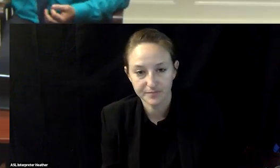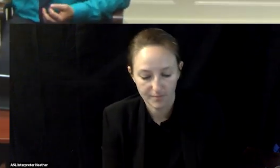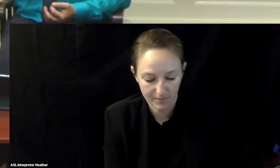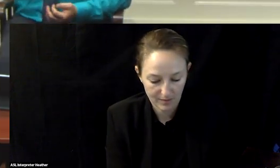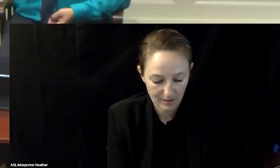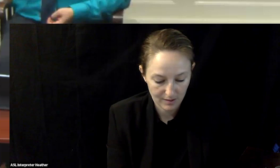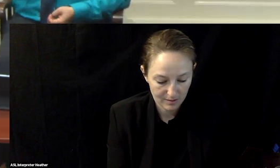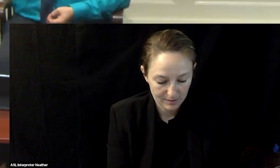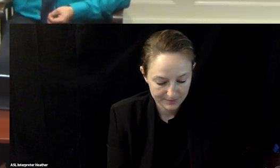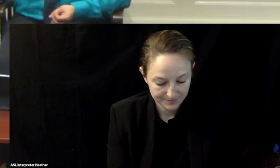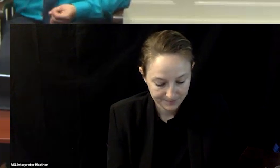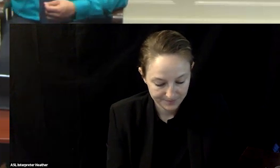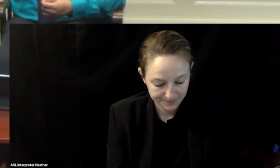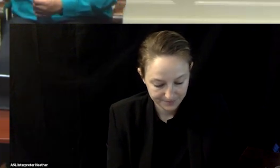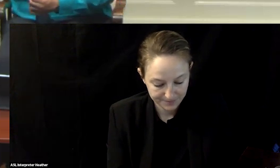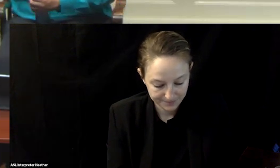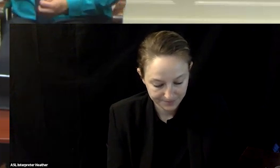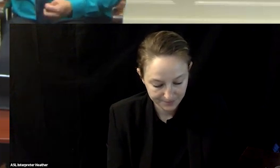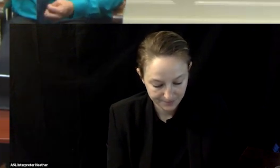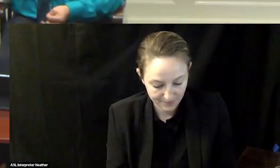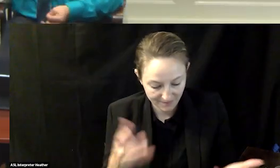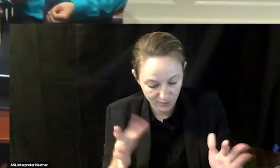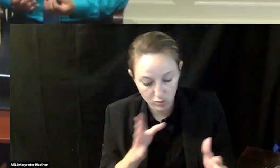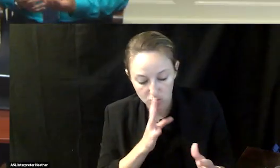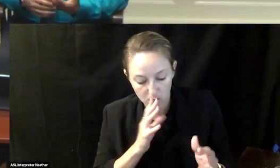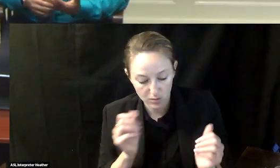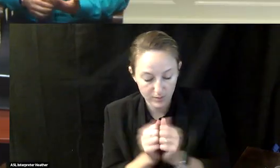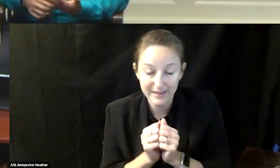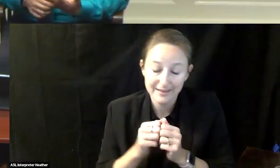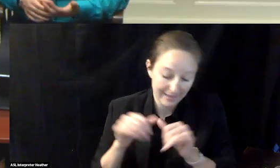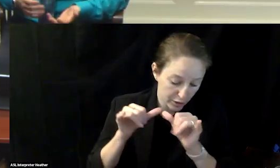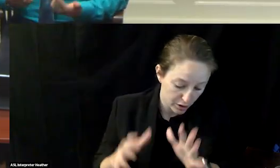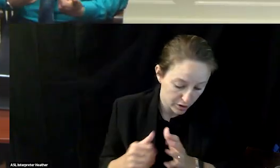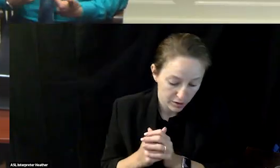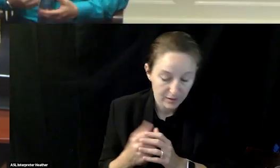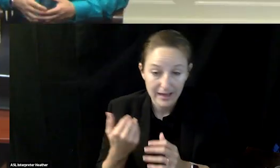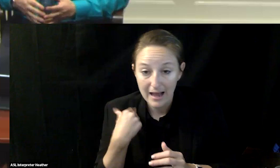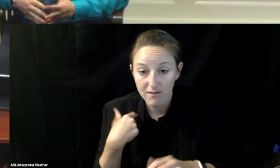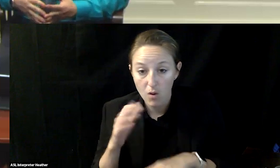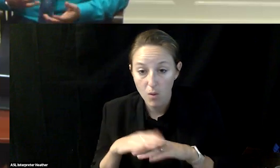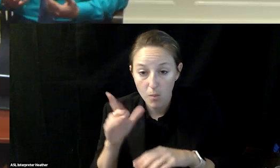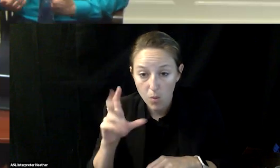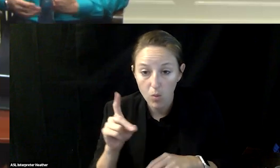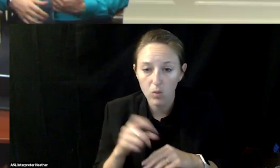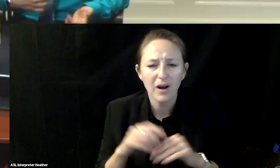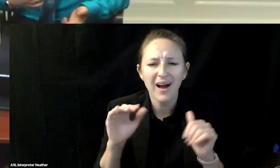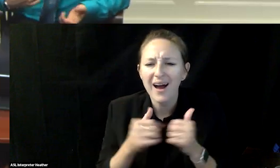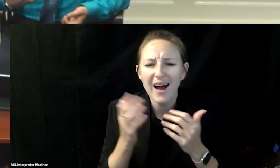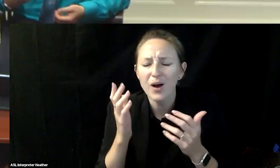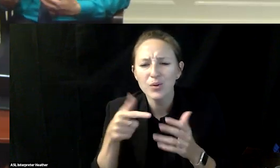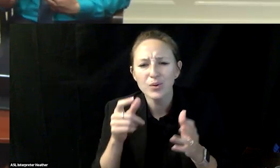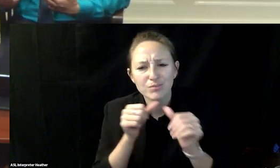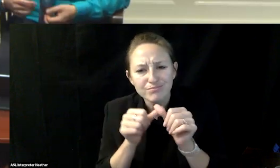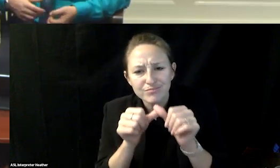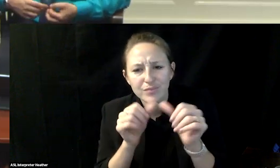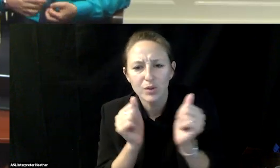So you've talked to the engineers, you've got them on board, they're into accessibility. How do you keep up with evolving technology? What's